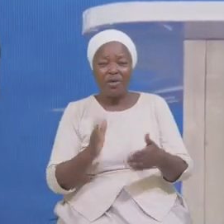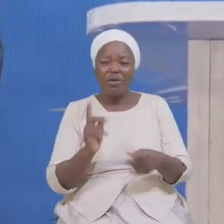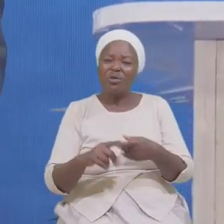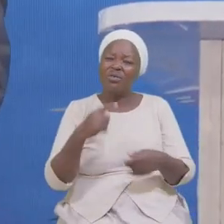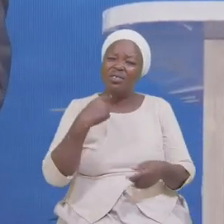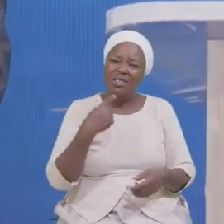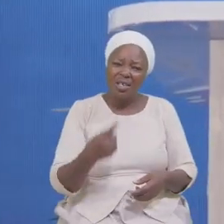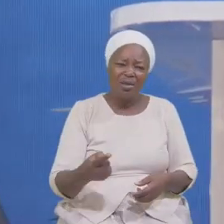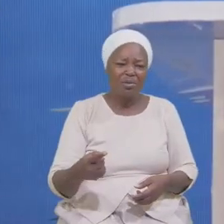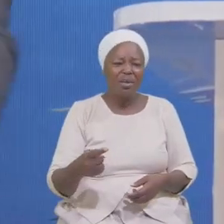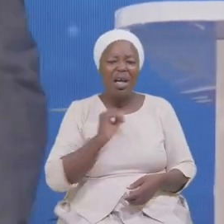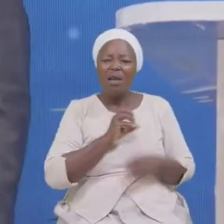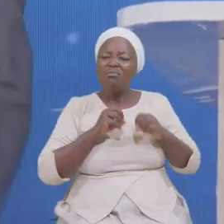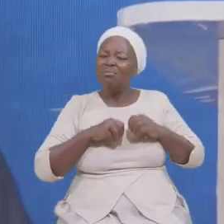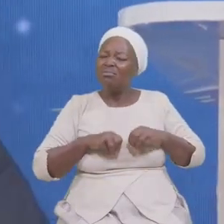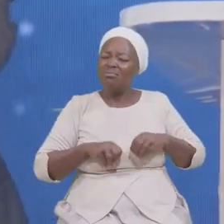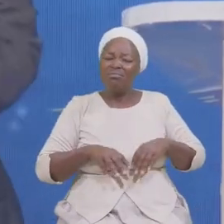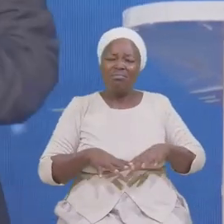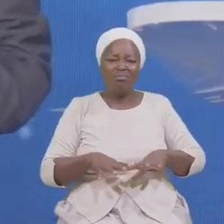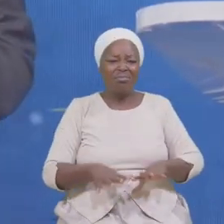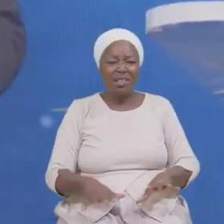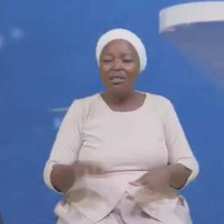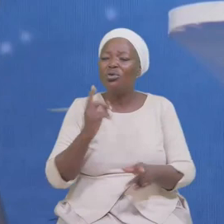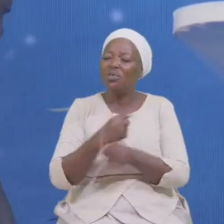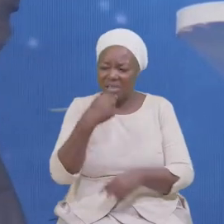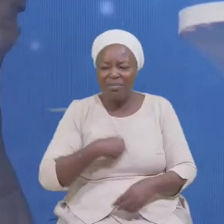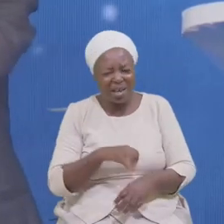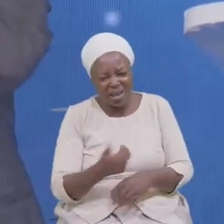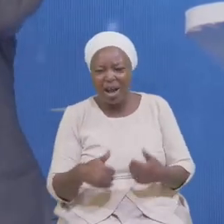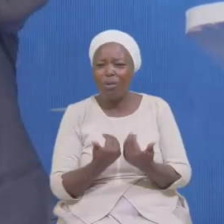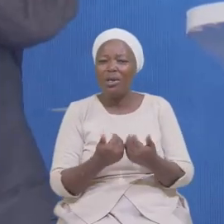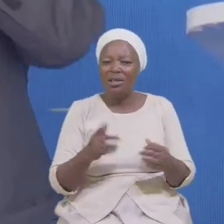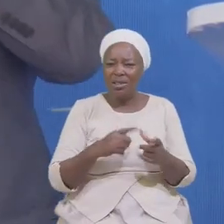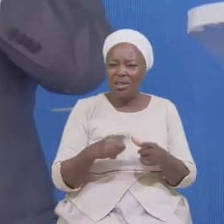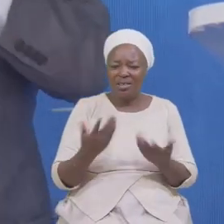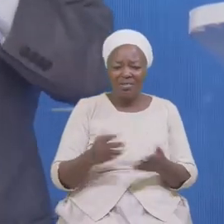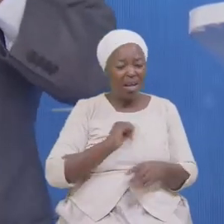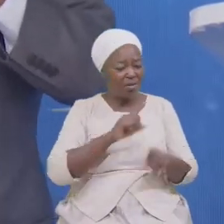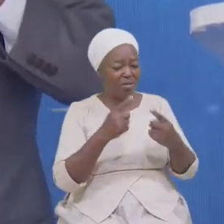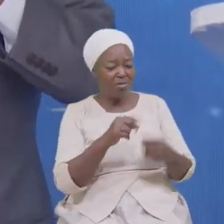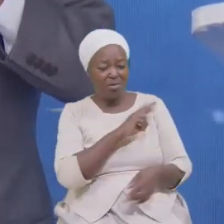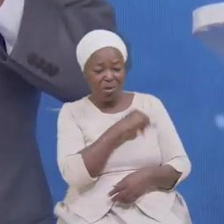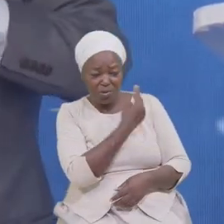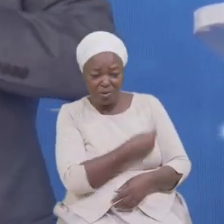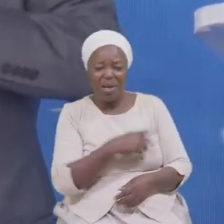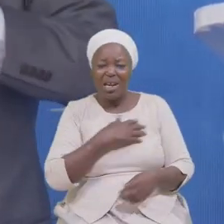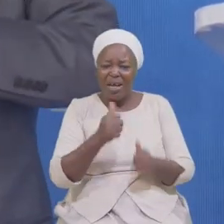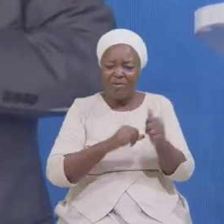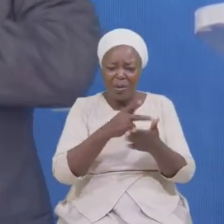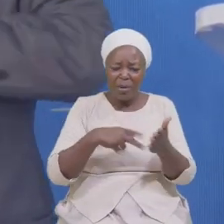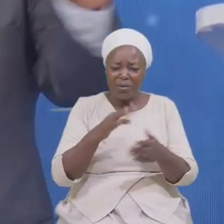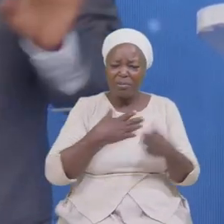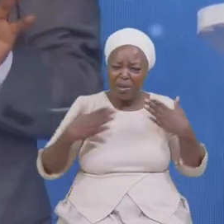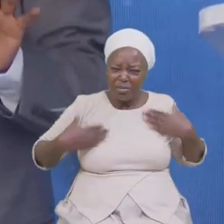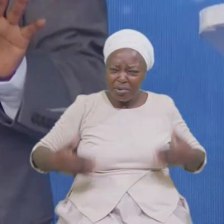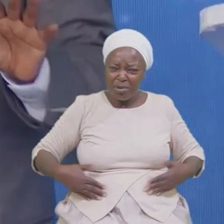I'm brokenhearted." I said, "Tell me." I said, "I went to the hospital and every part of my body, my blood had